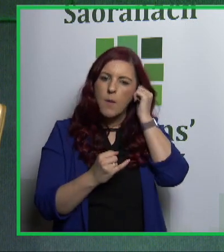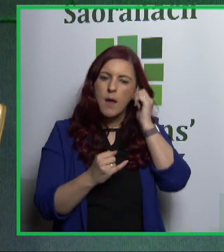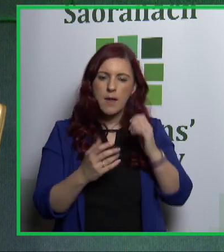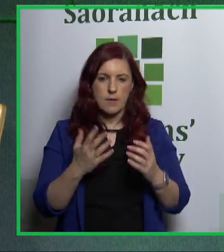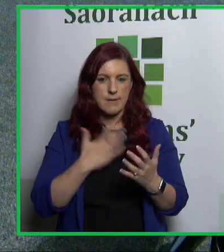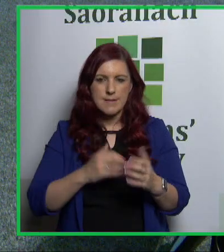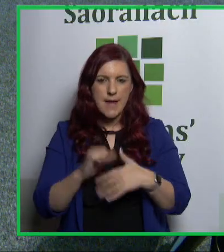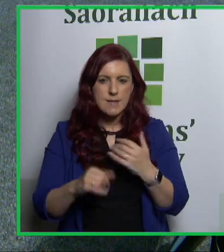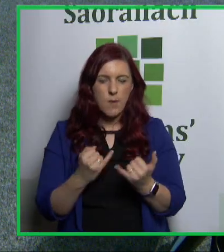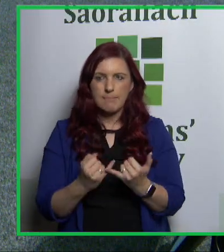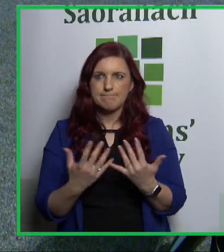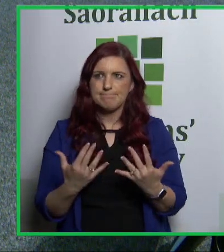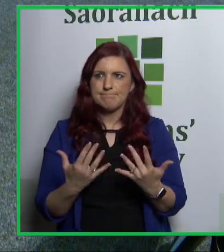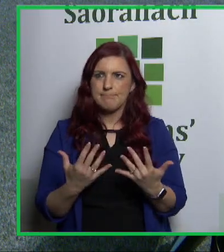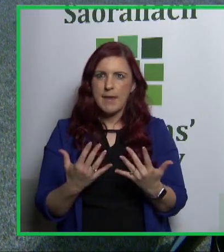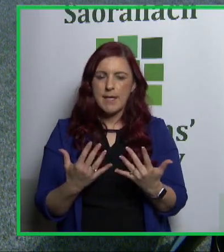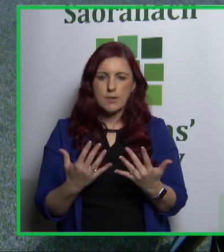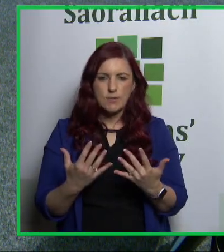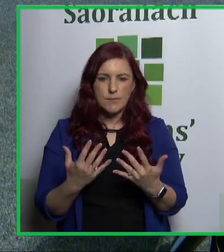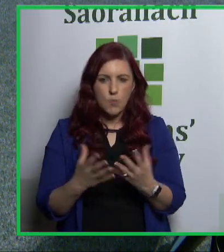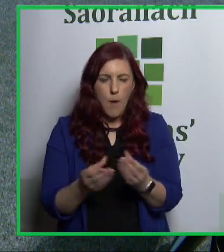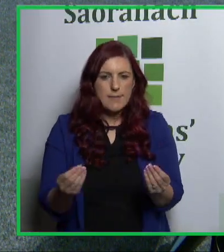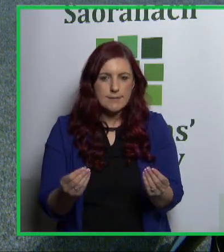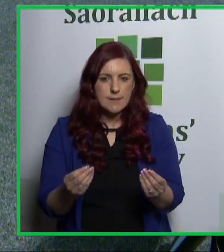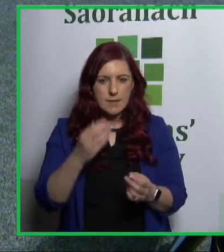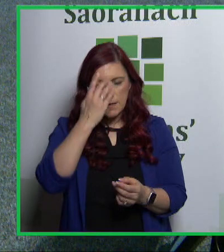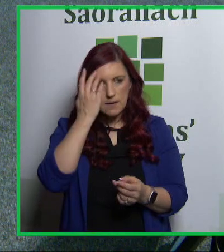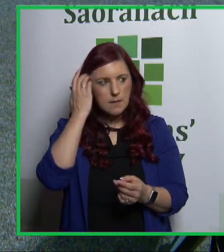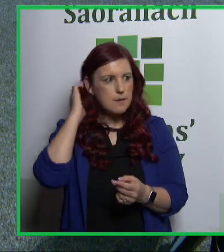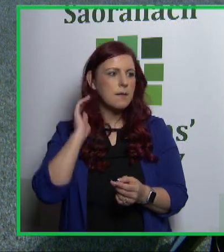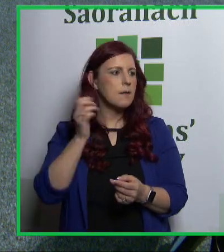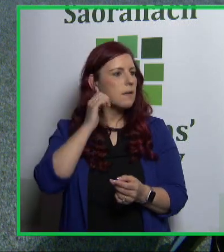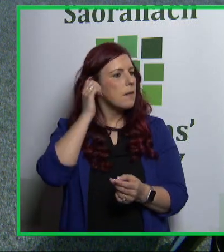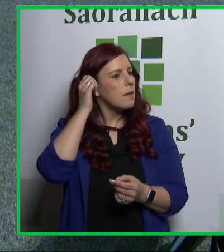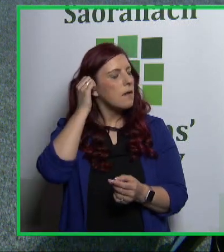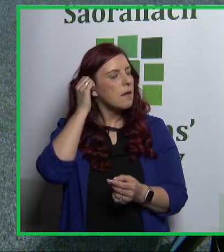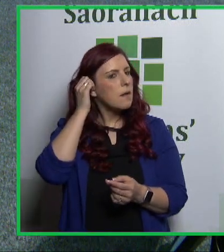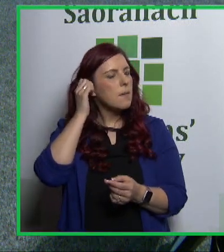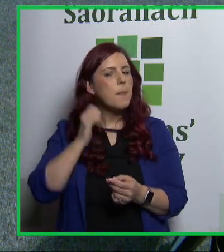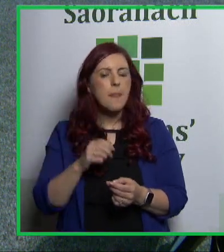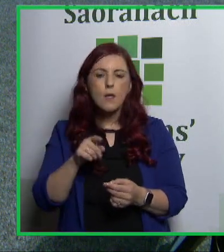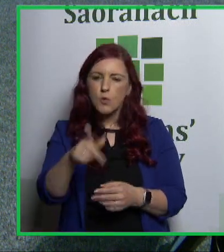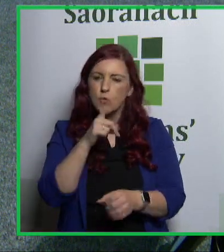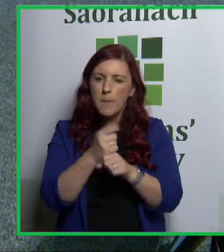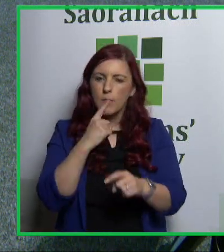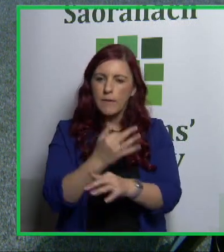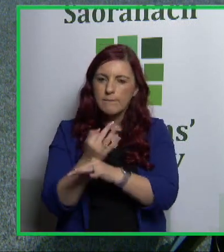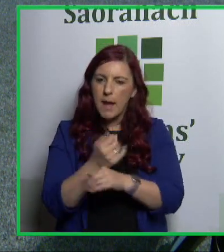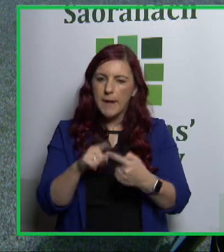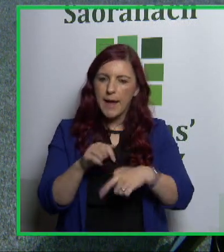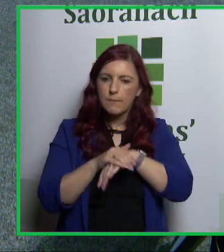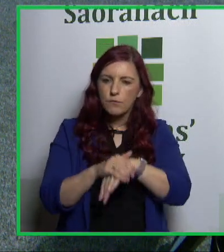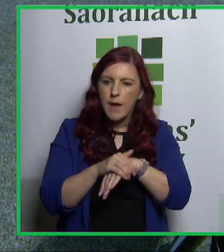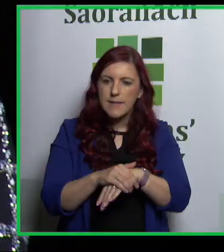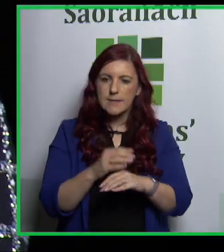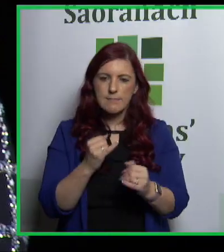uphill. Do you, you lost a lot of family and friends. Yeah. And as I said at the outset, in a way it's